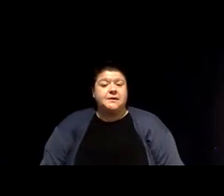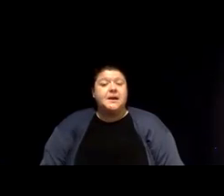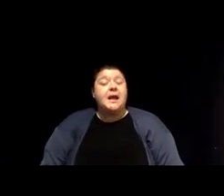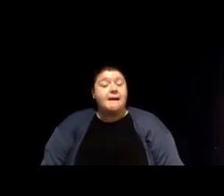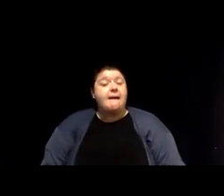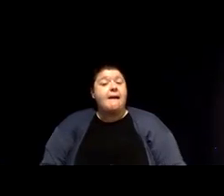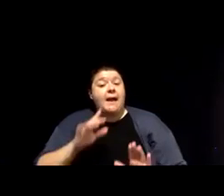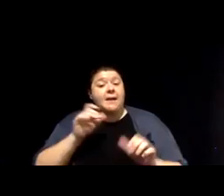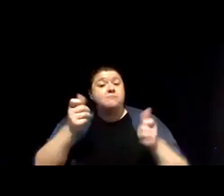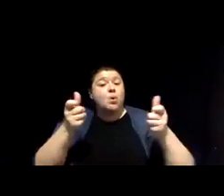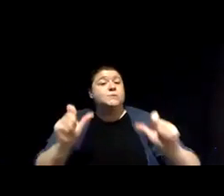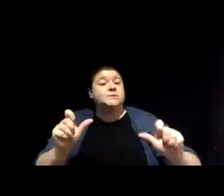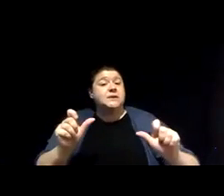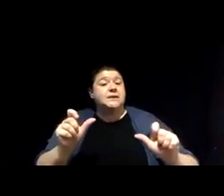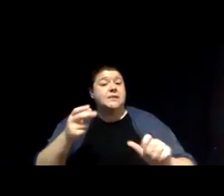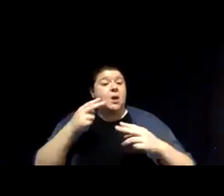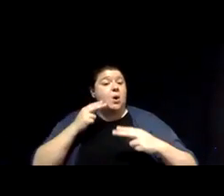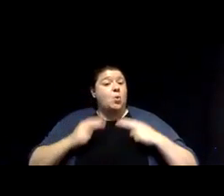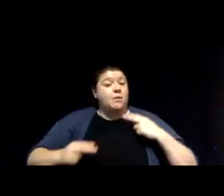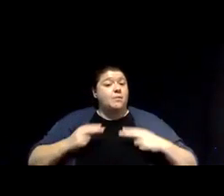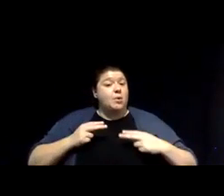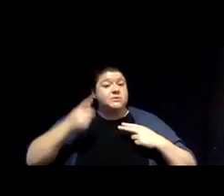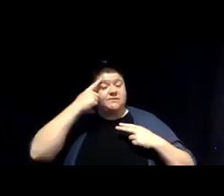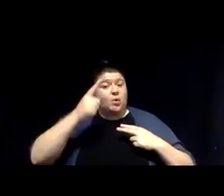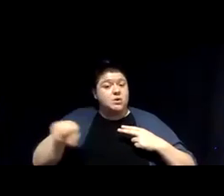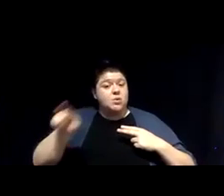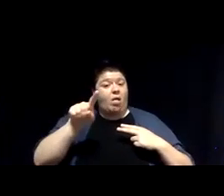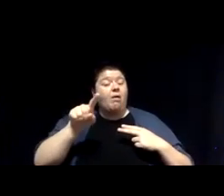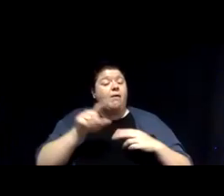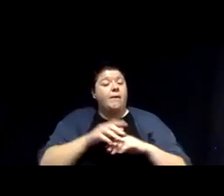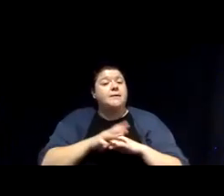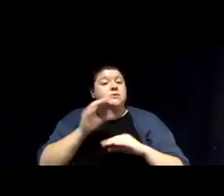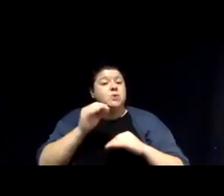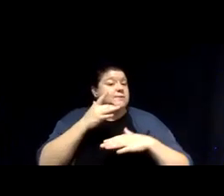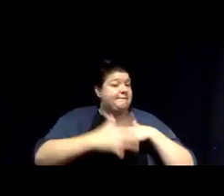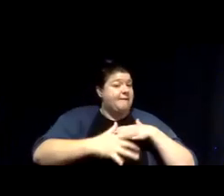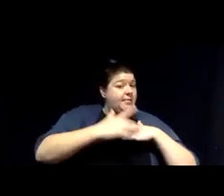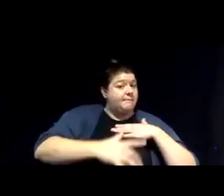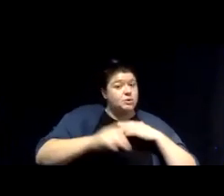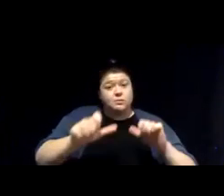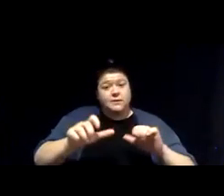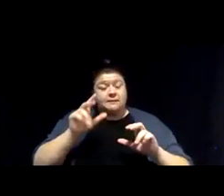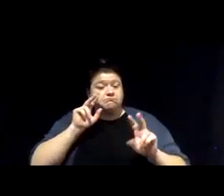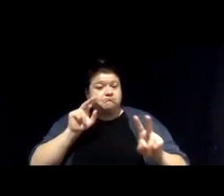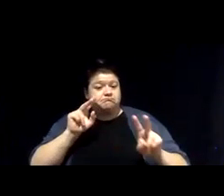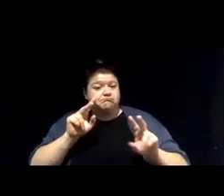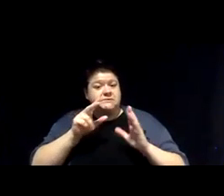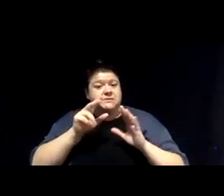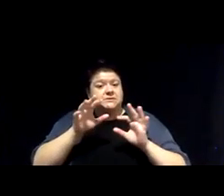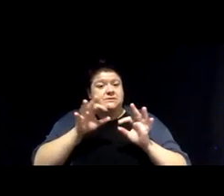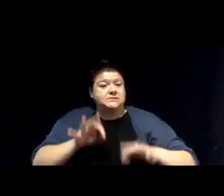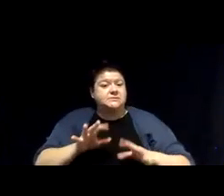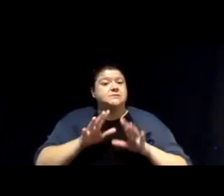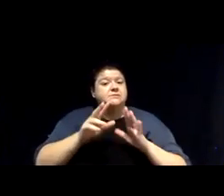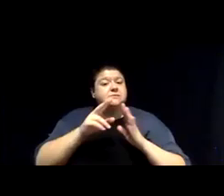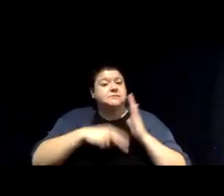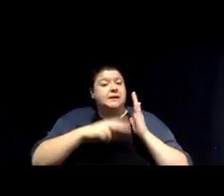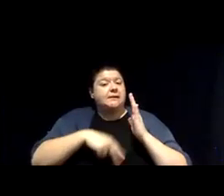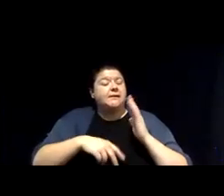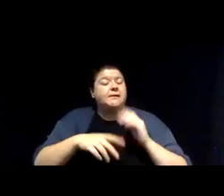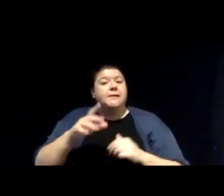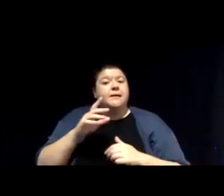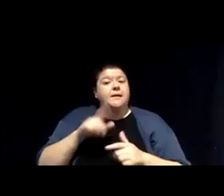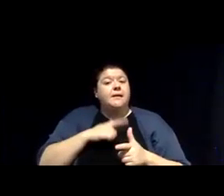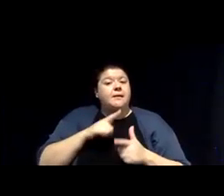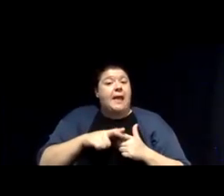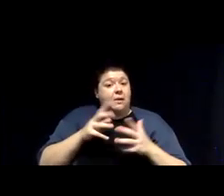post the hormones for you so that you have that available. And I just, like I said, I wanted to review with you